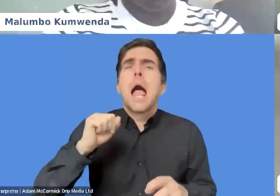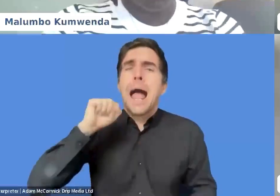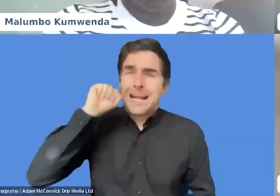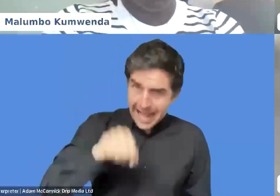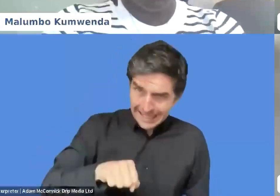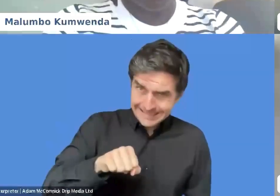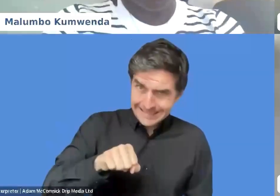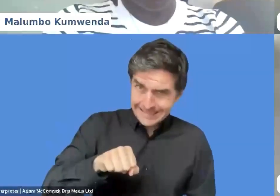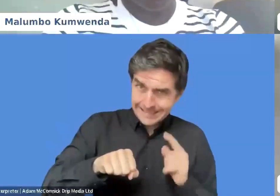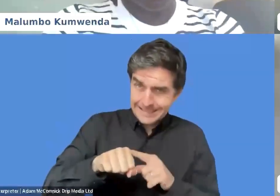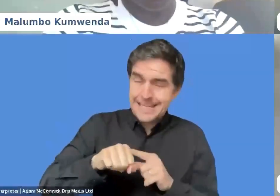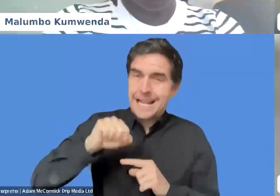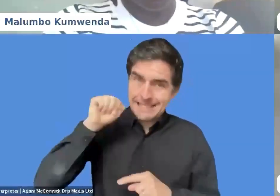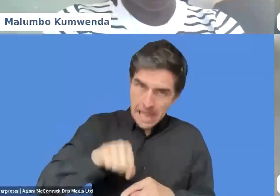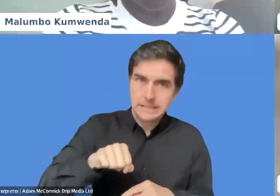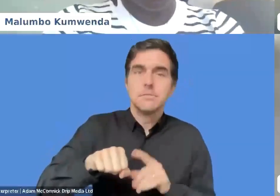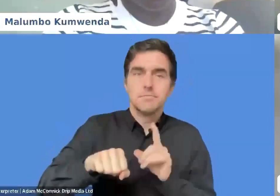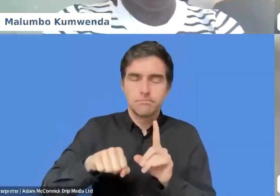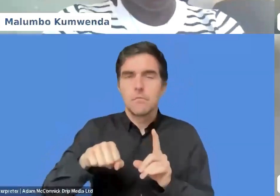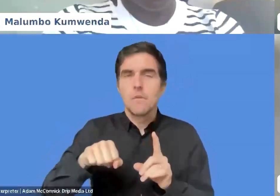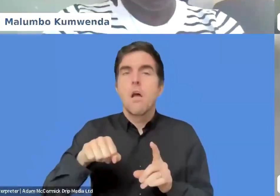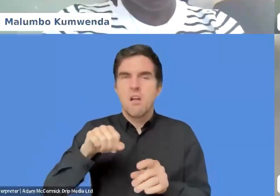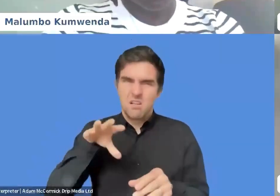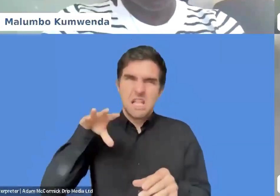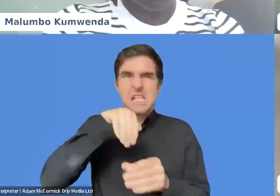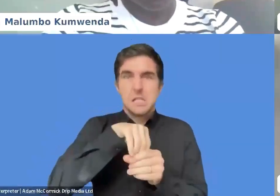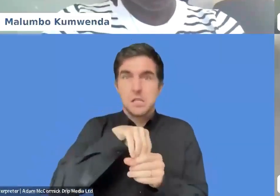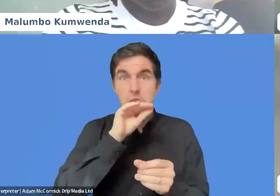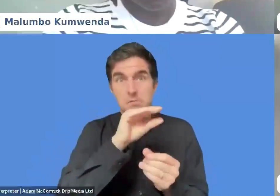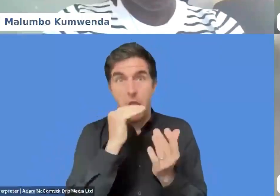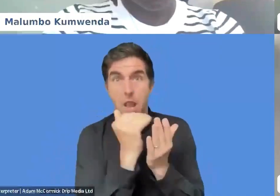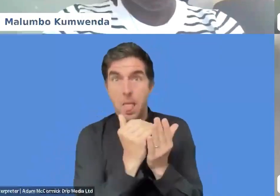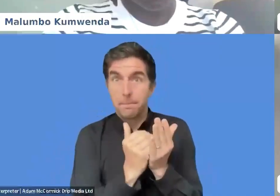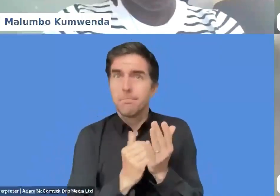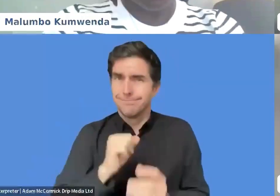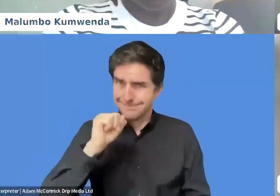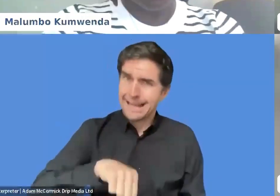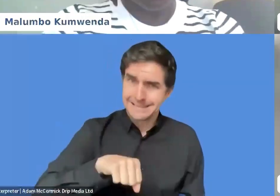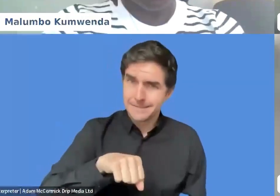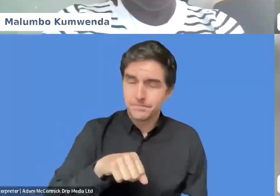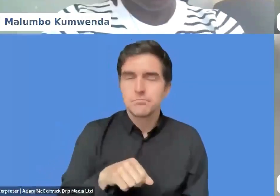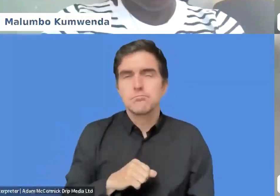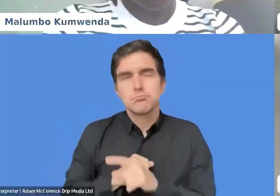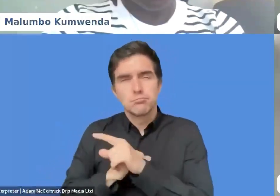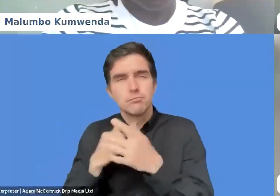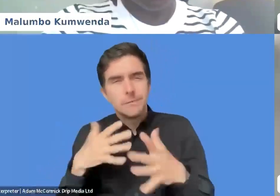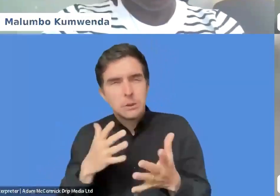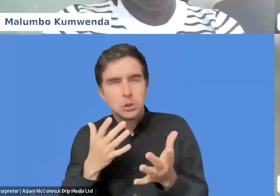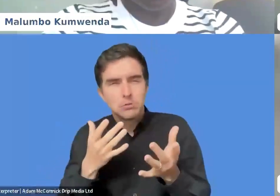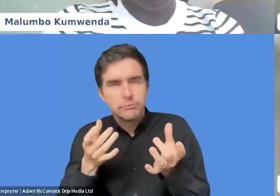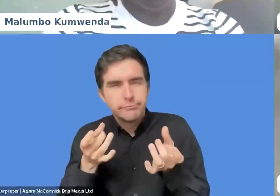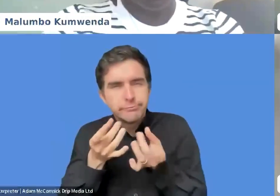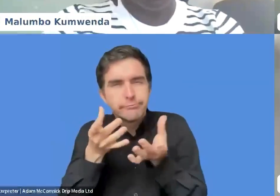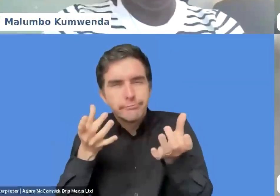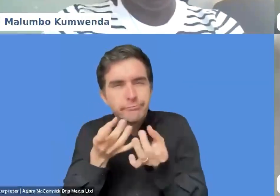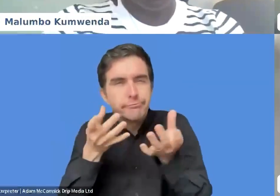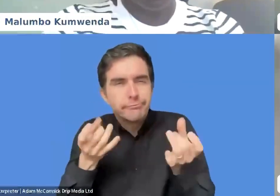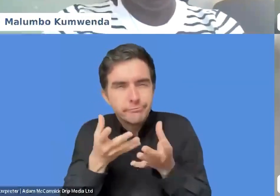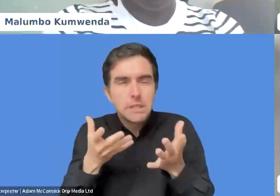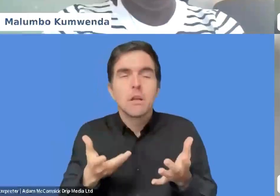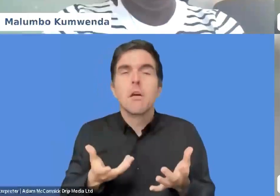presented is one of our best examples of how this can be done.